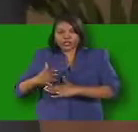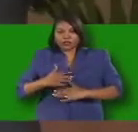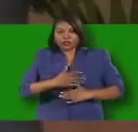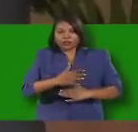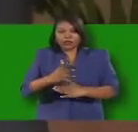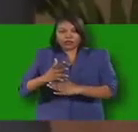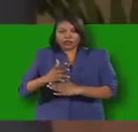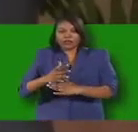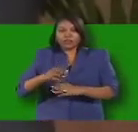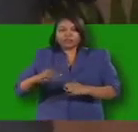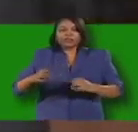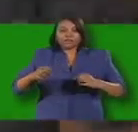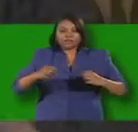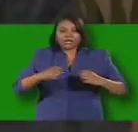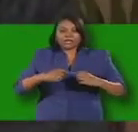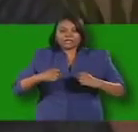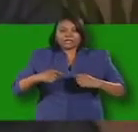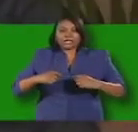by high-speed